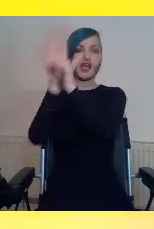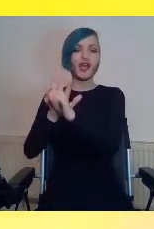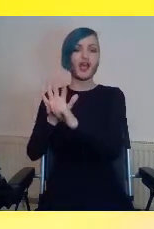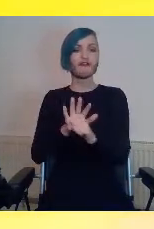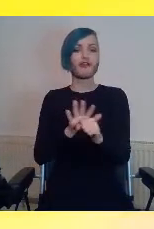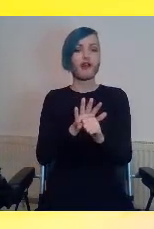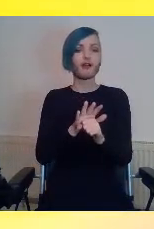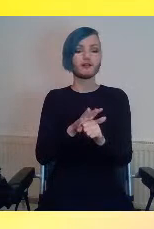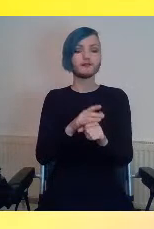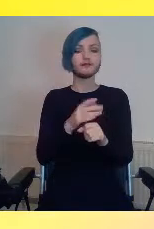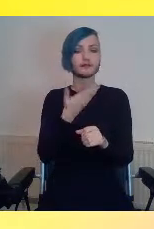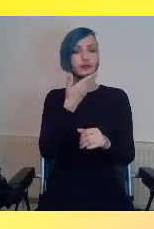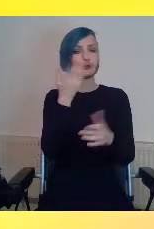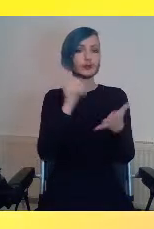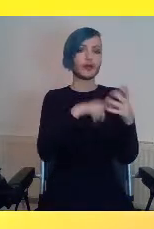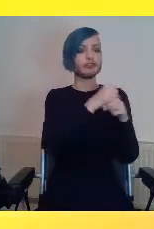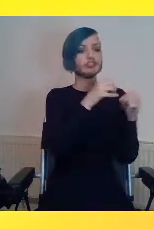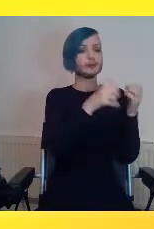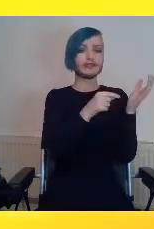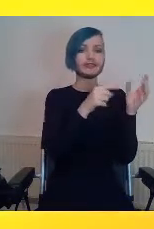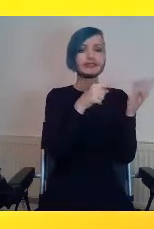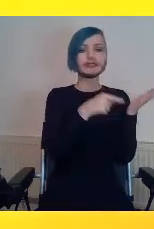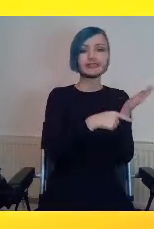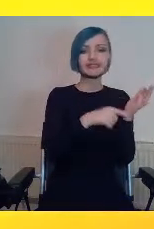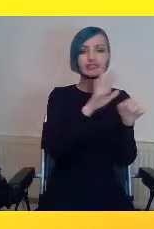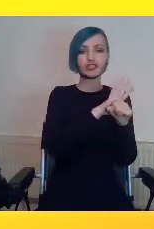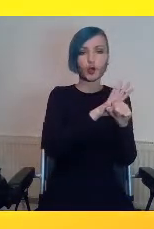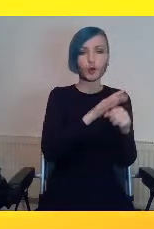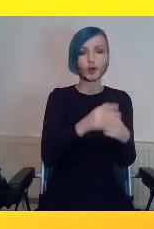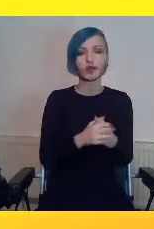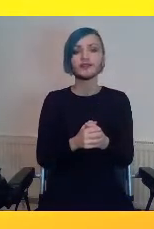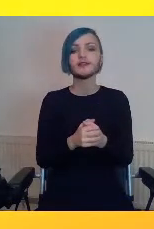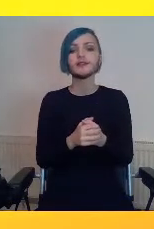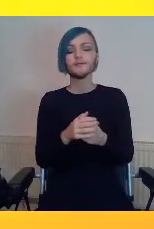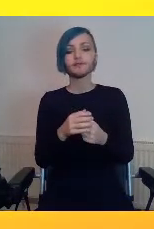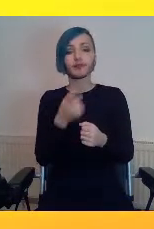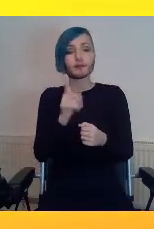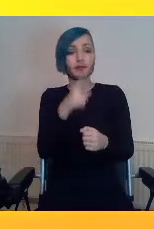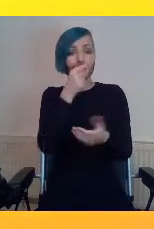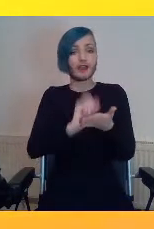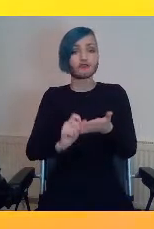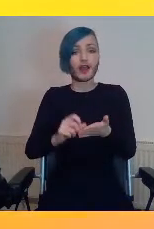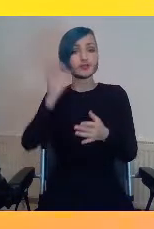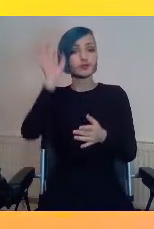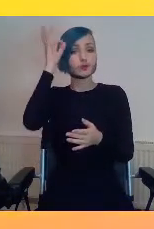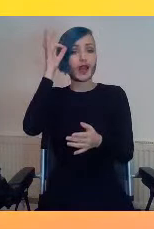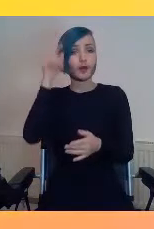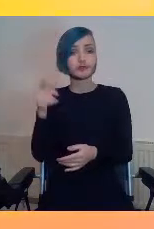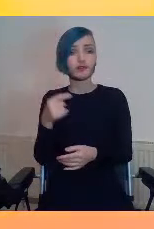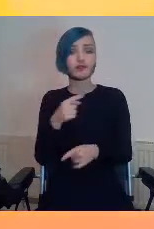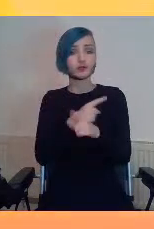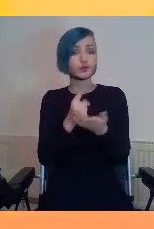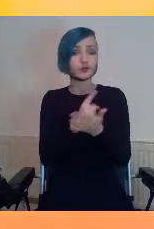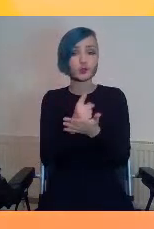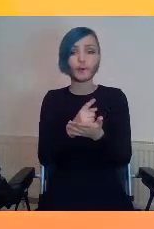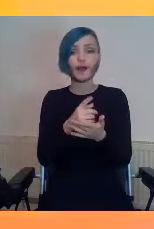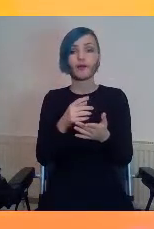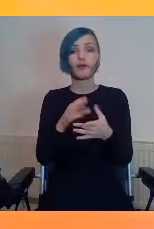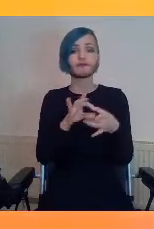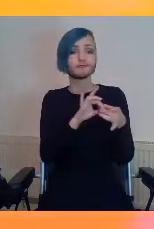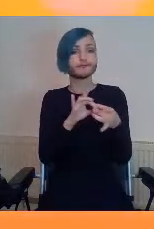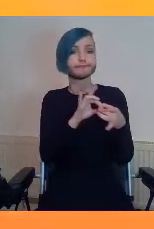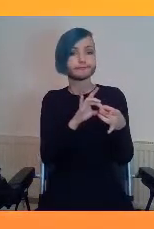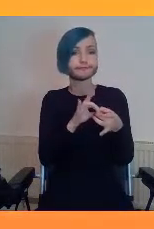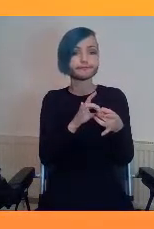telling just what they want, yes, so, about the brotherhood and sisterhood and about